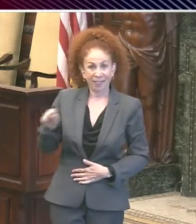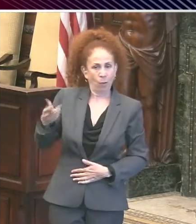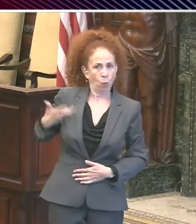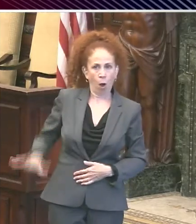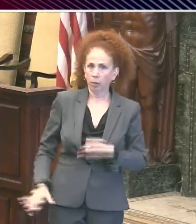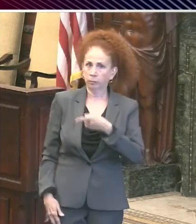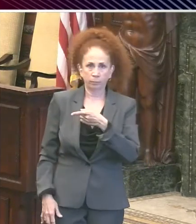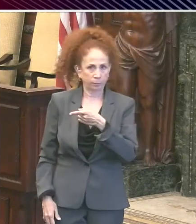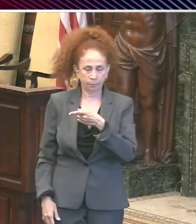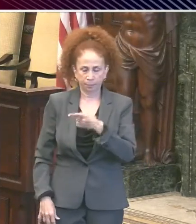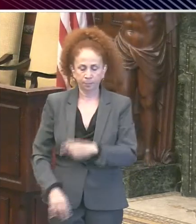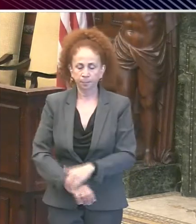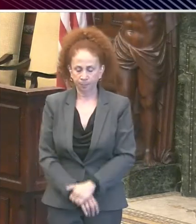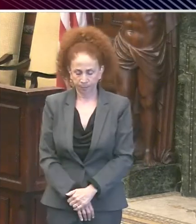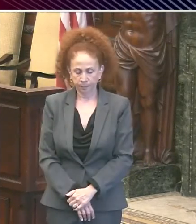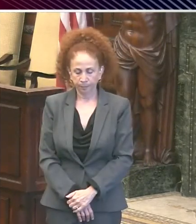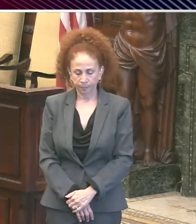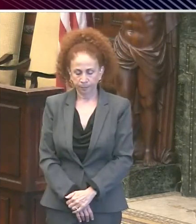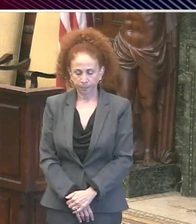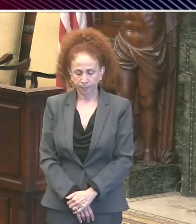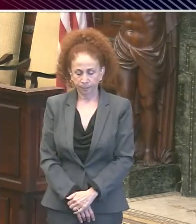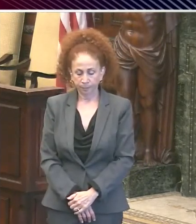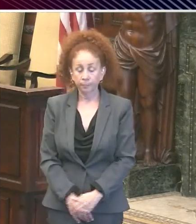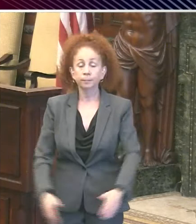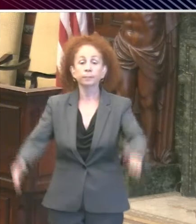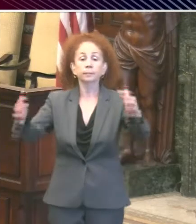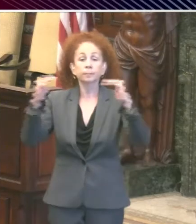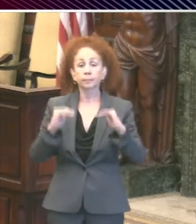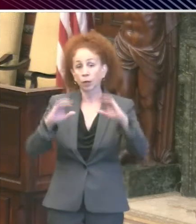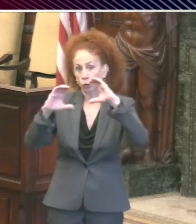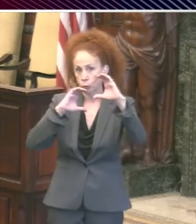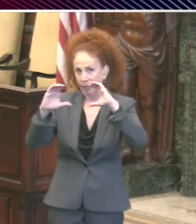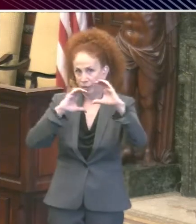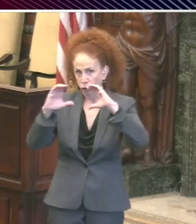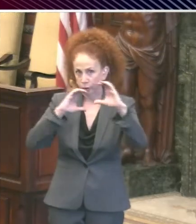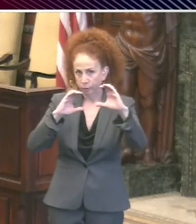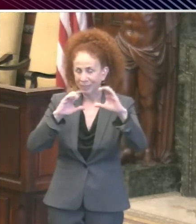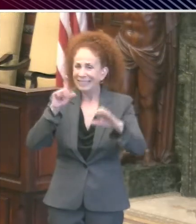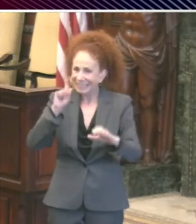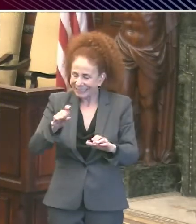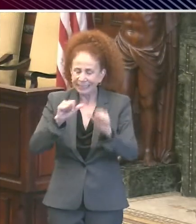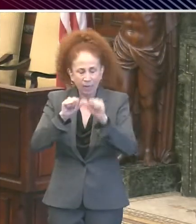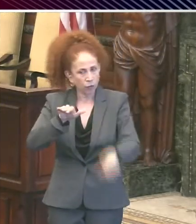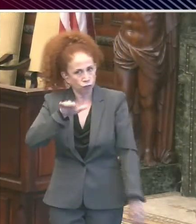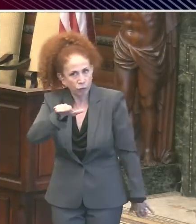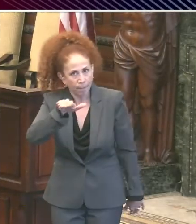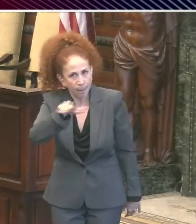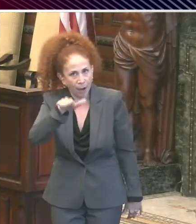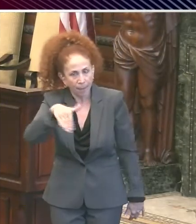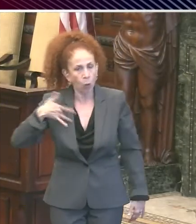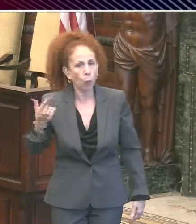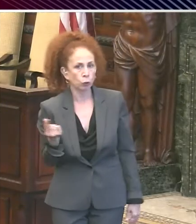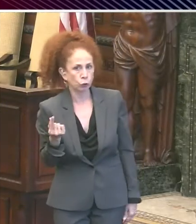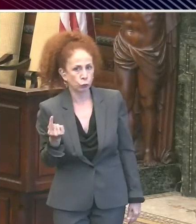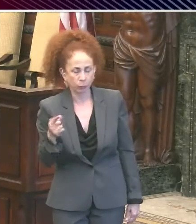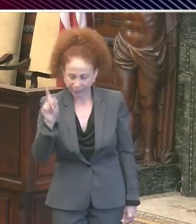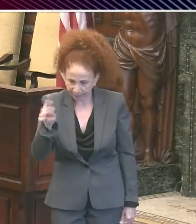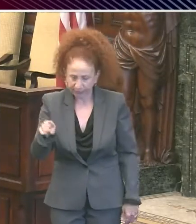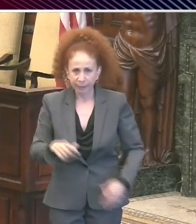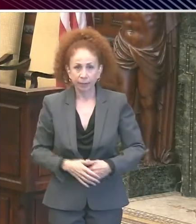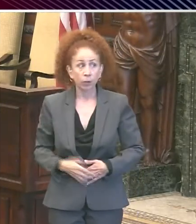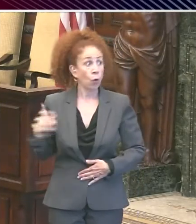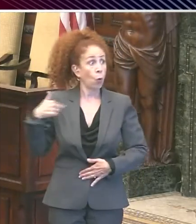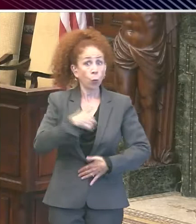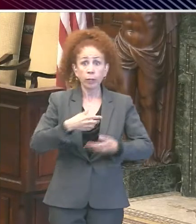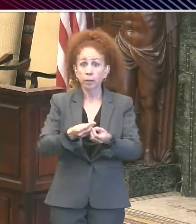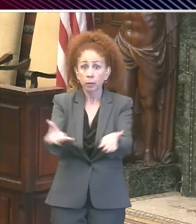don't want to have happen. And then there's communication. People need constant reminders about what they should be doing. We have